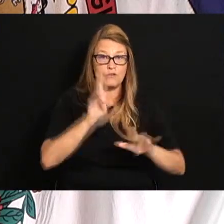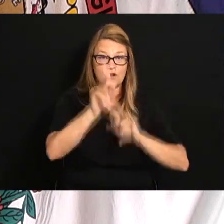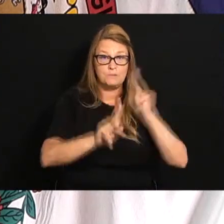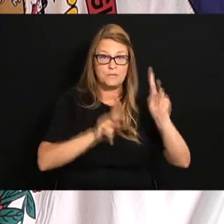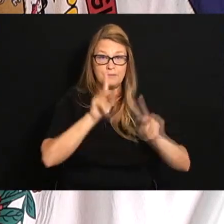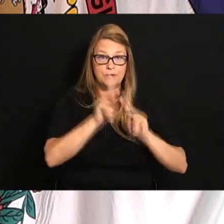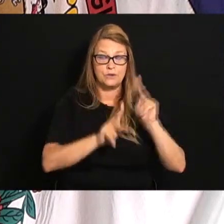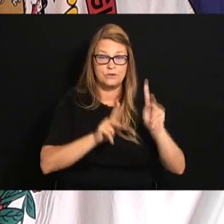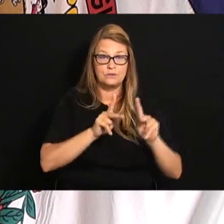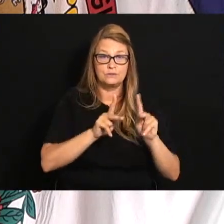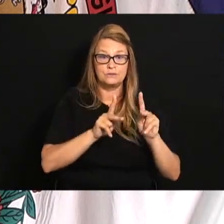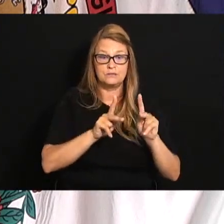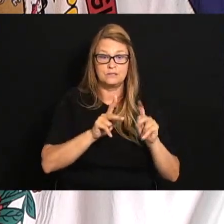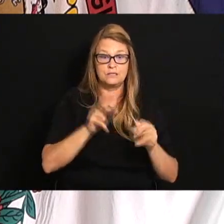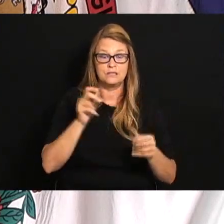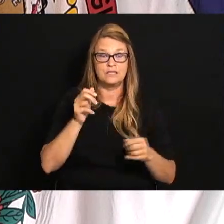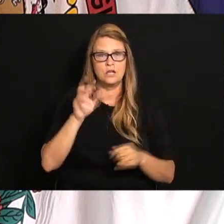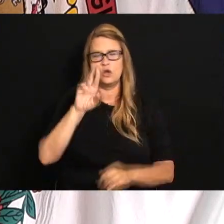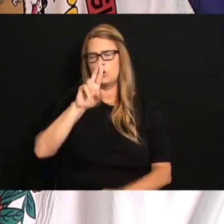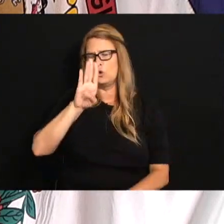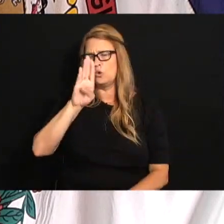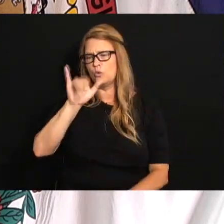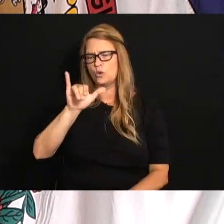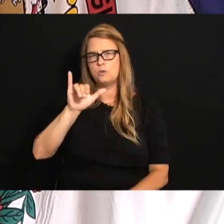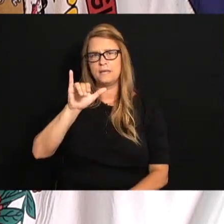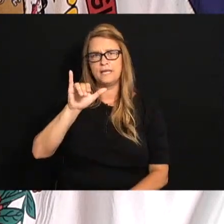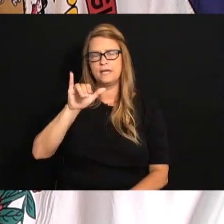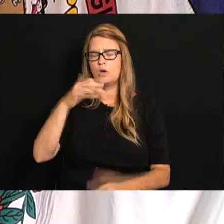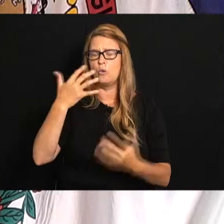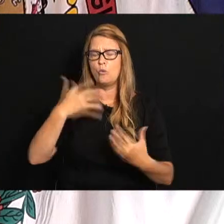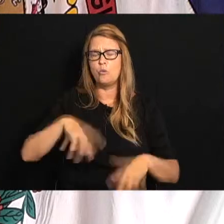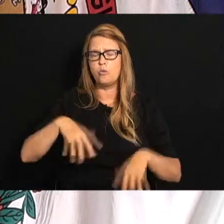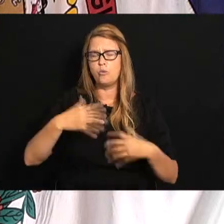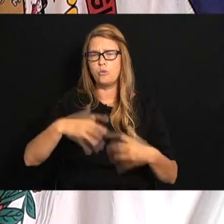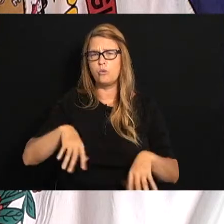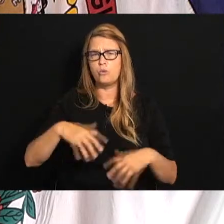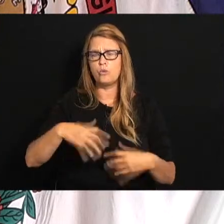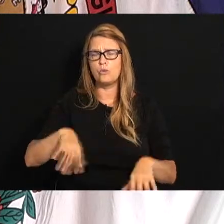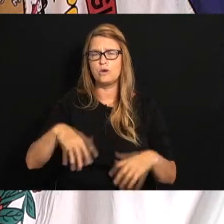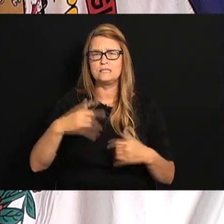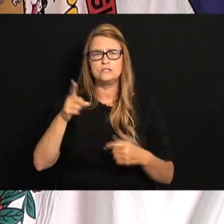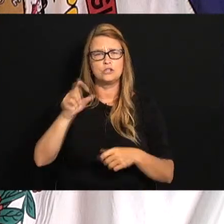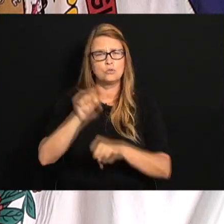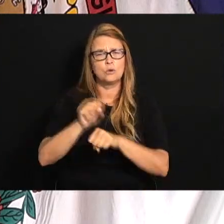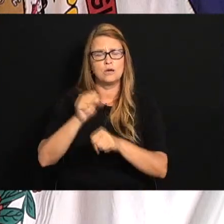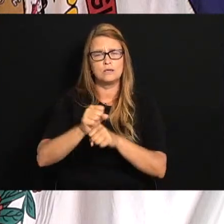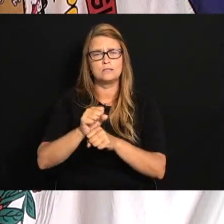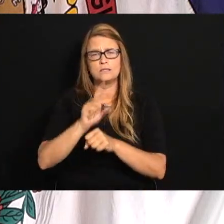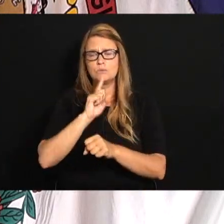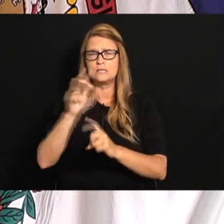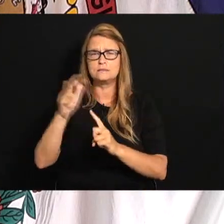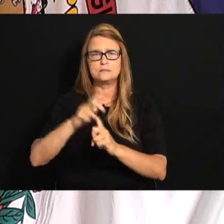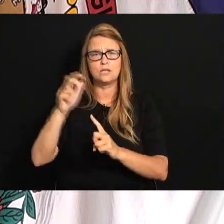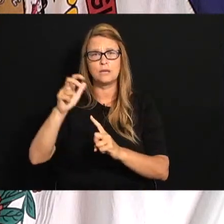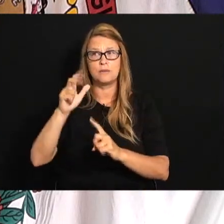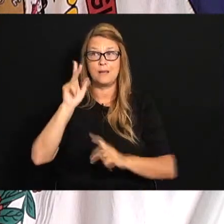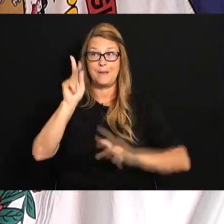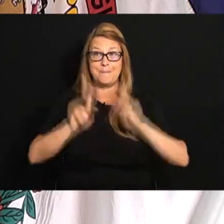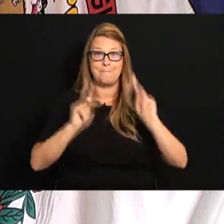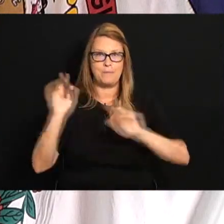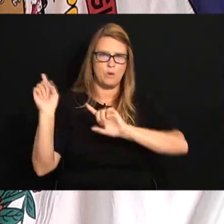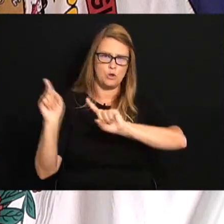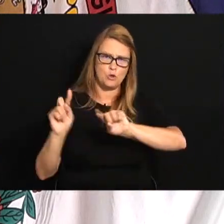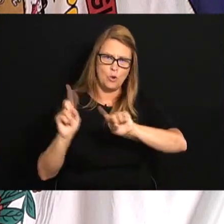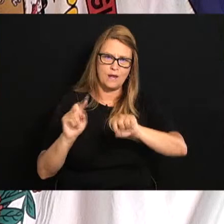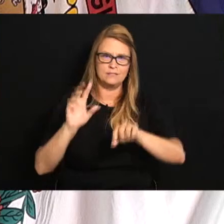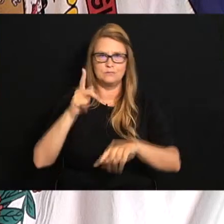You know, Secretary Ruby has done a job like you can't imagine. But people now are flooding our parks. Look at